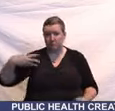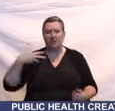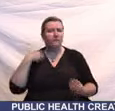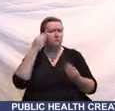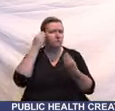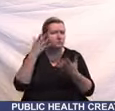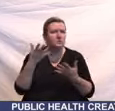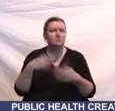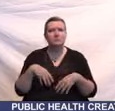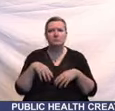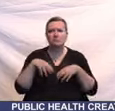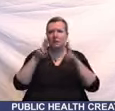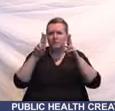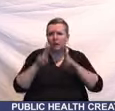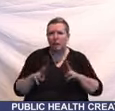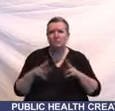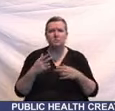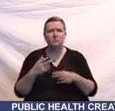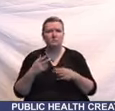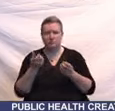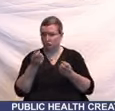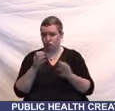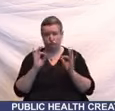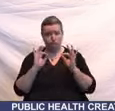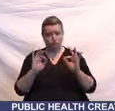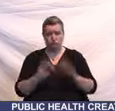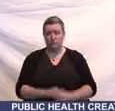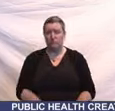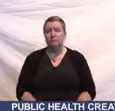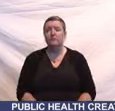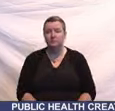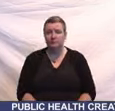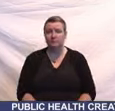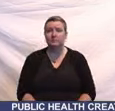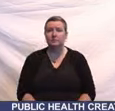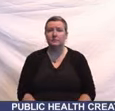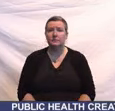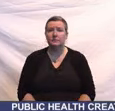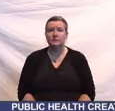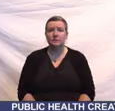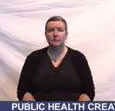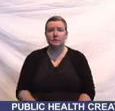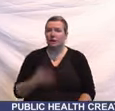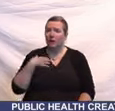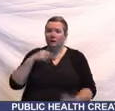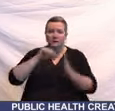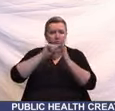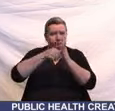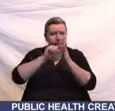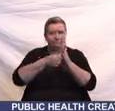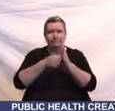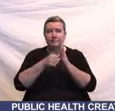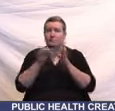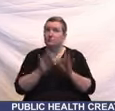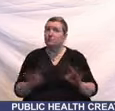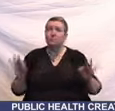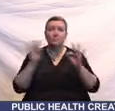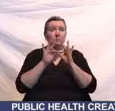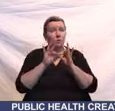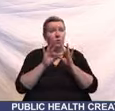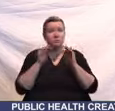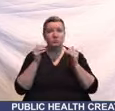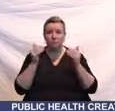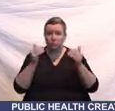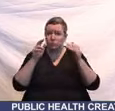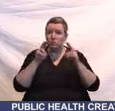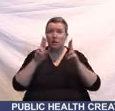an application. I cannot stress strongly enough the importance of applying for the assistance for which